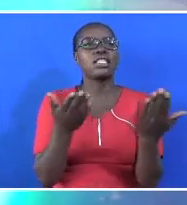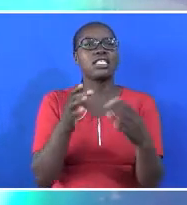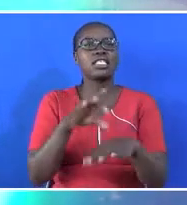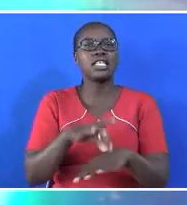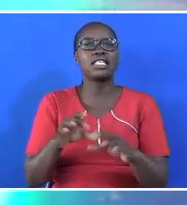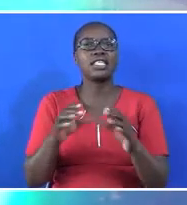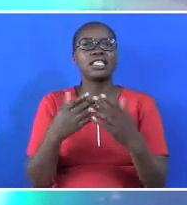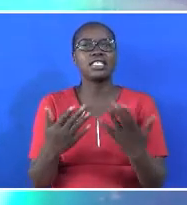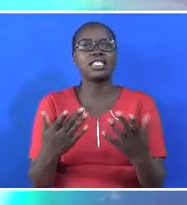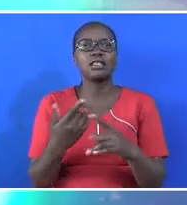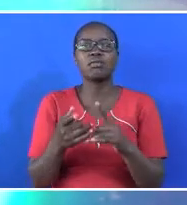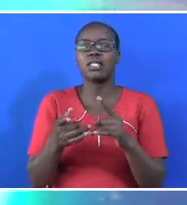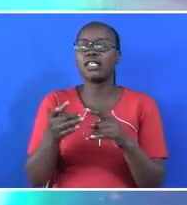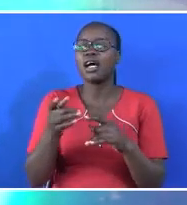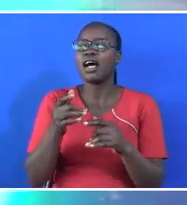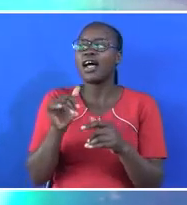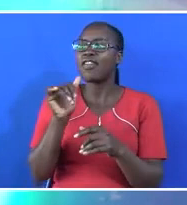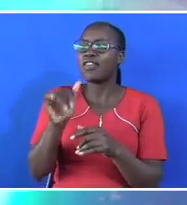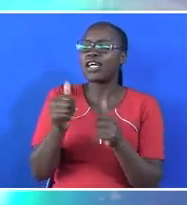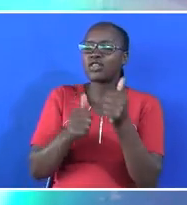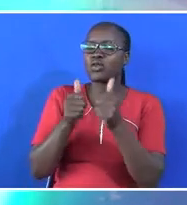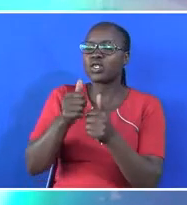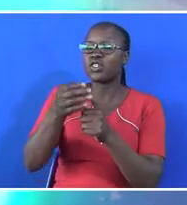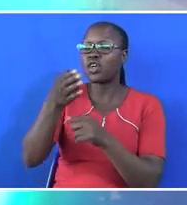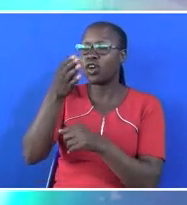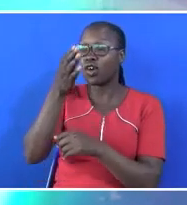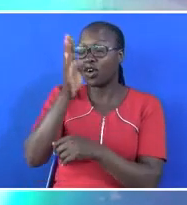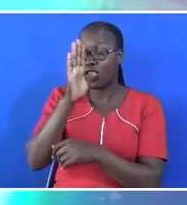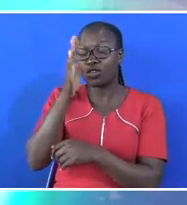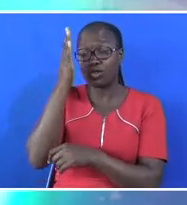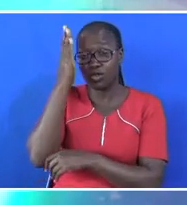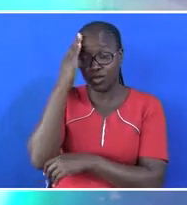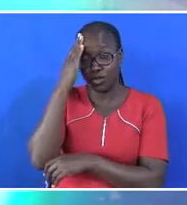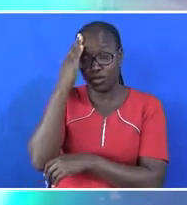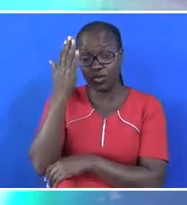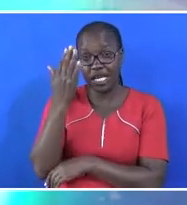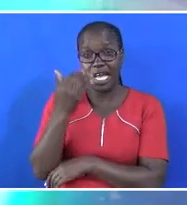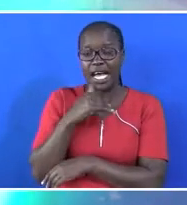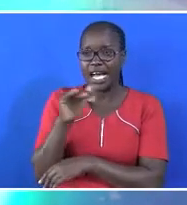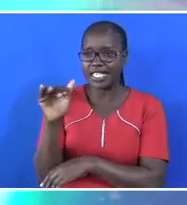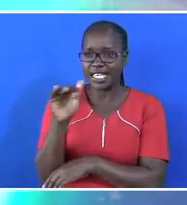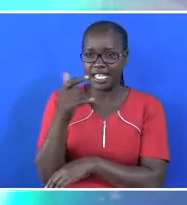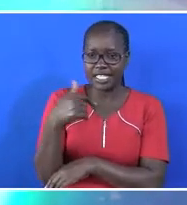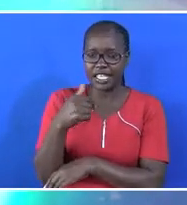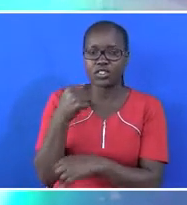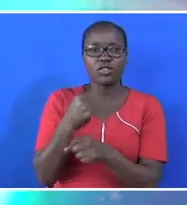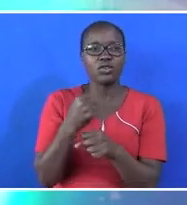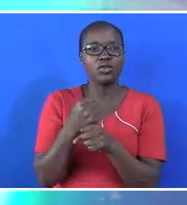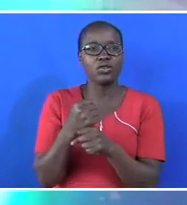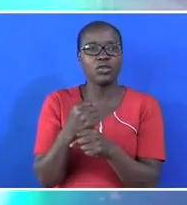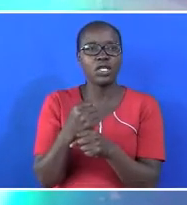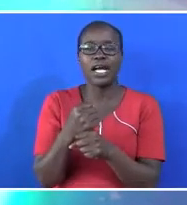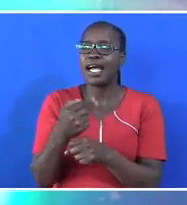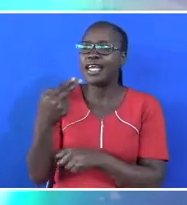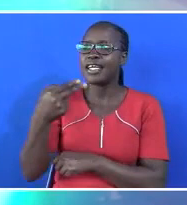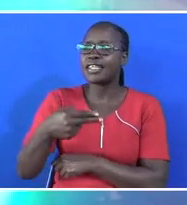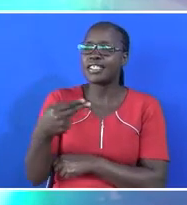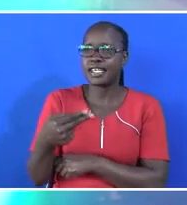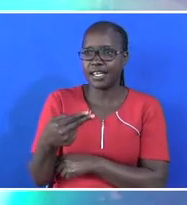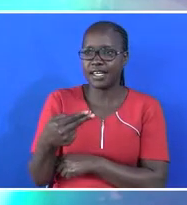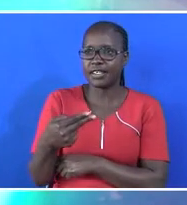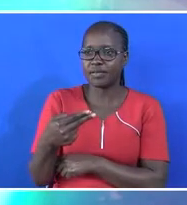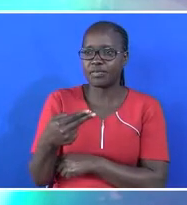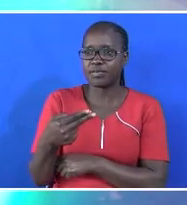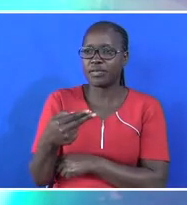but only that which God, you know, has asked us to do. You know, Hezekiah